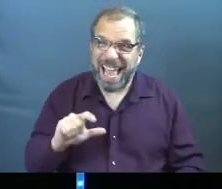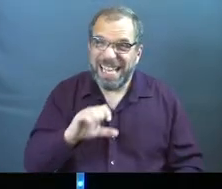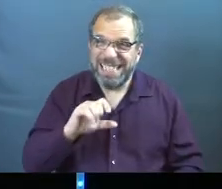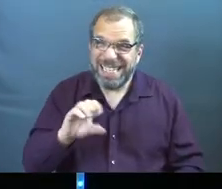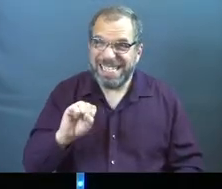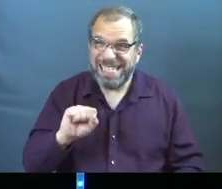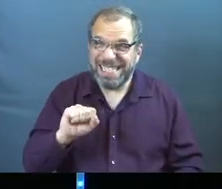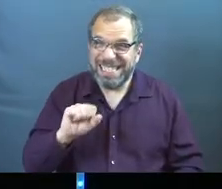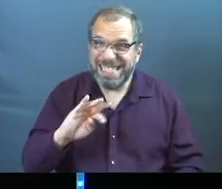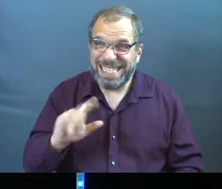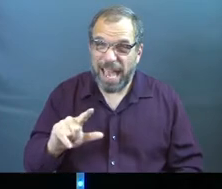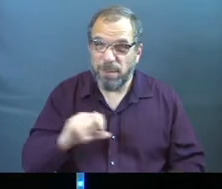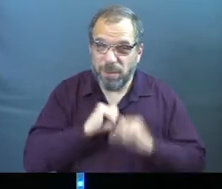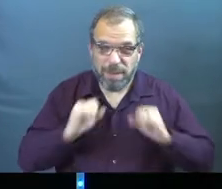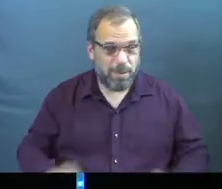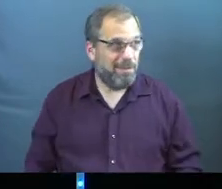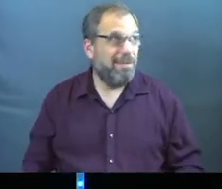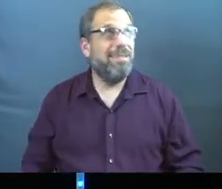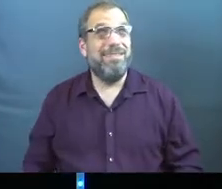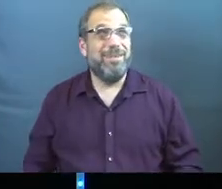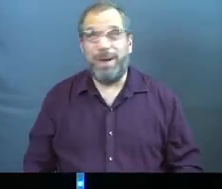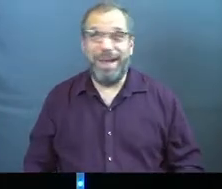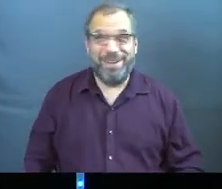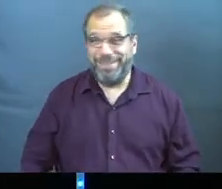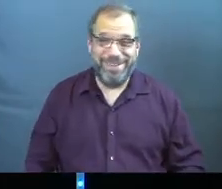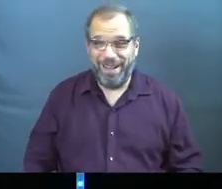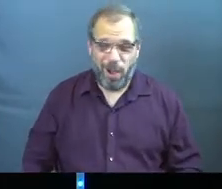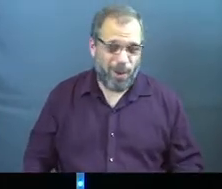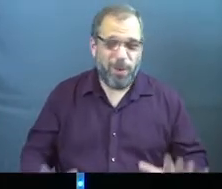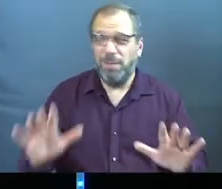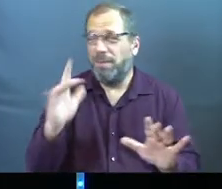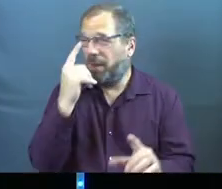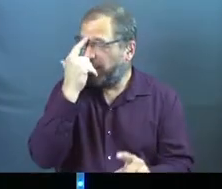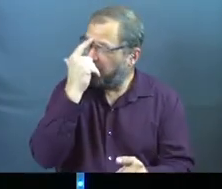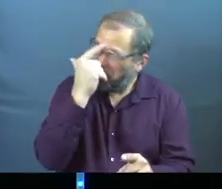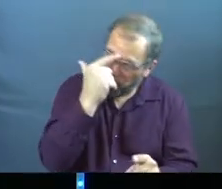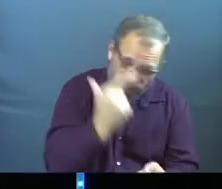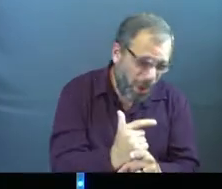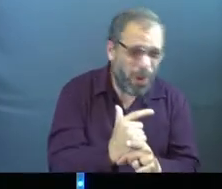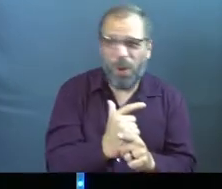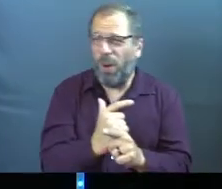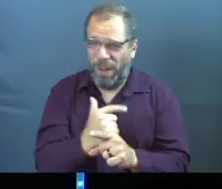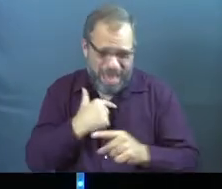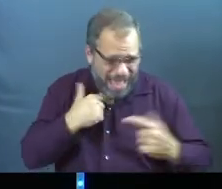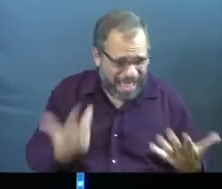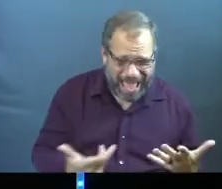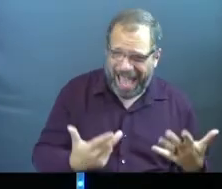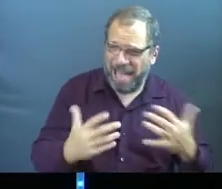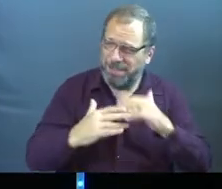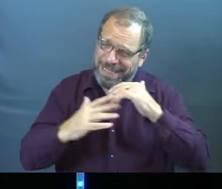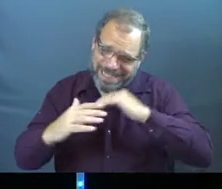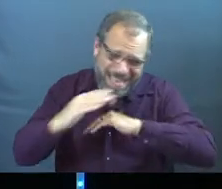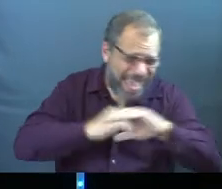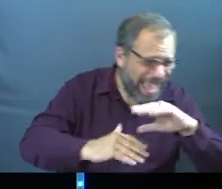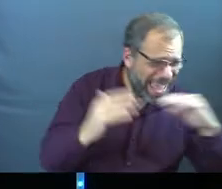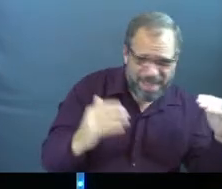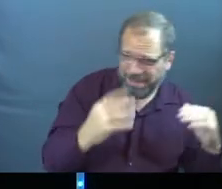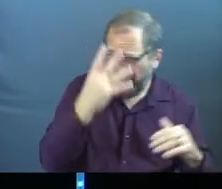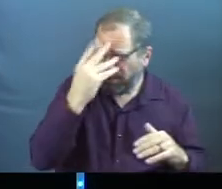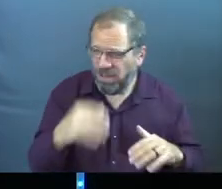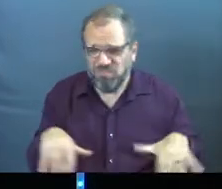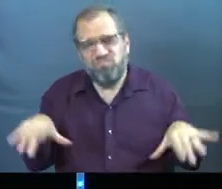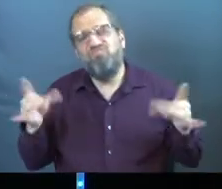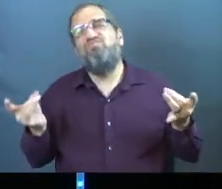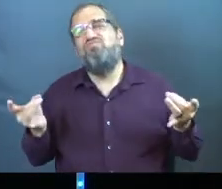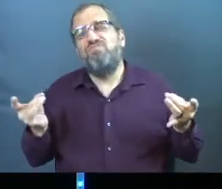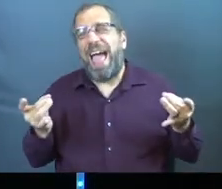That's fantastic. You know what I mean? He's like, bro, I'm out here in Paradiso, you know what I mean? I'm sleeping,